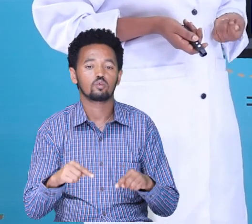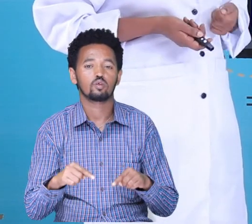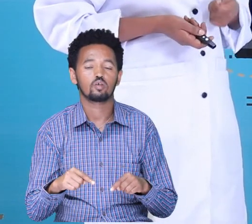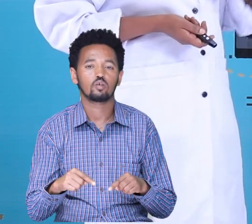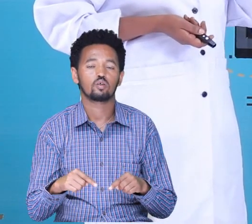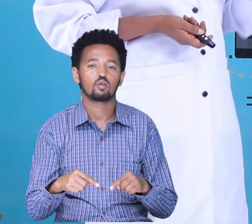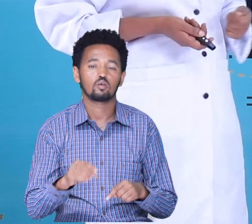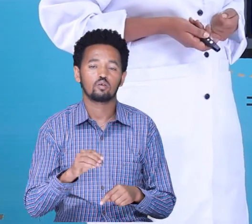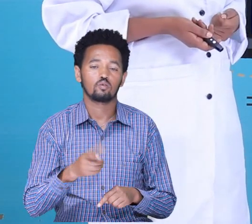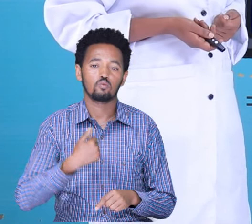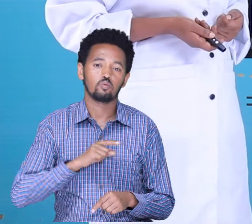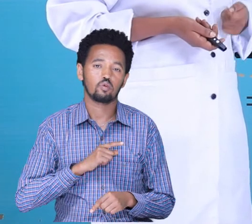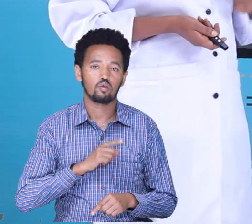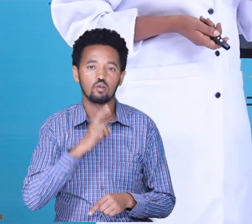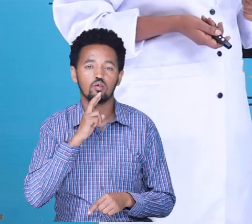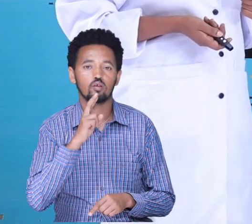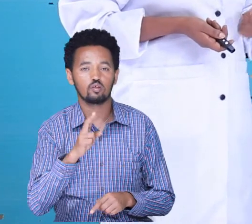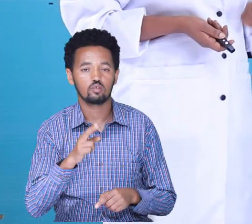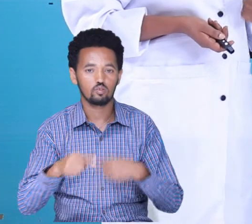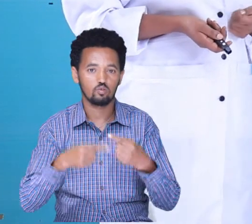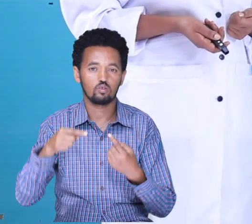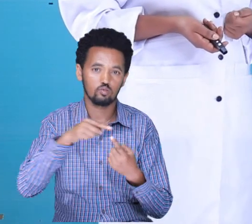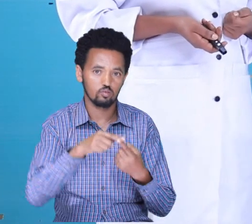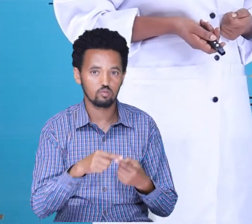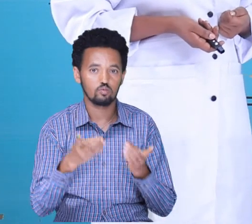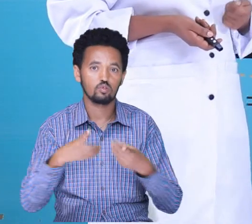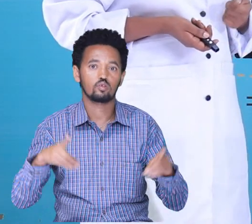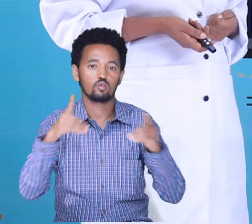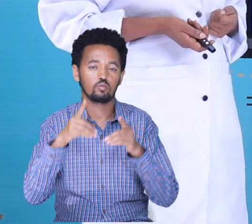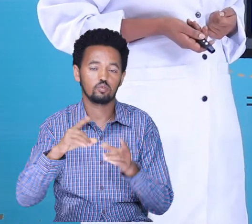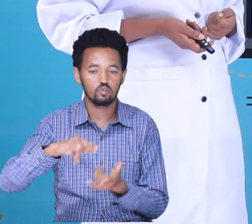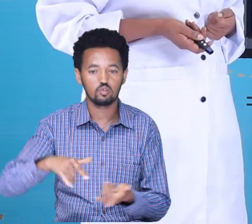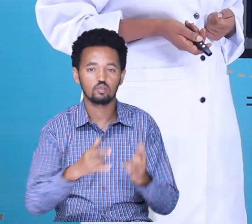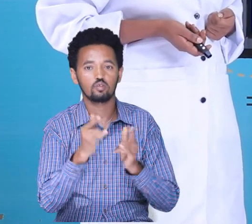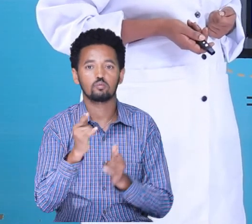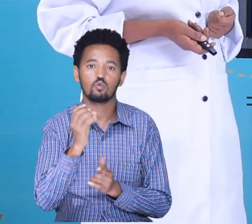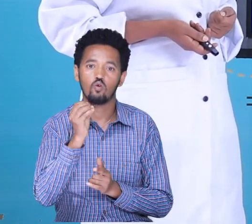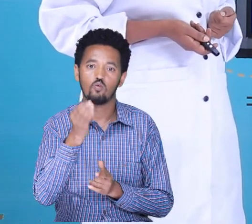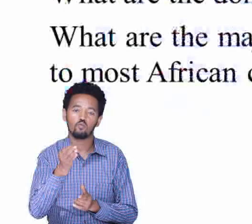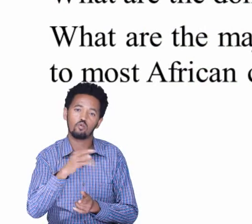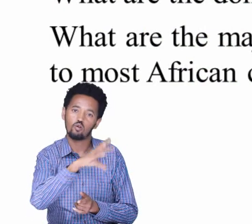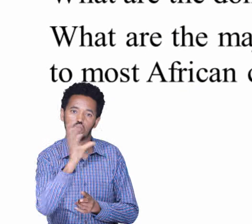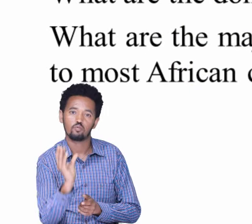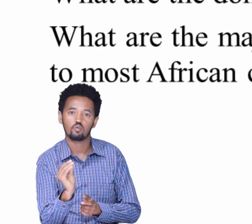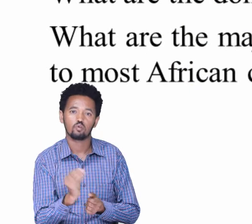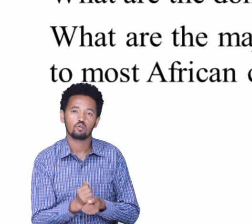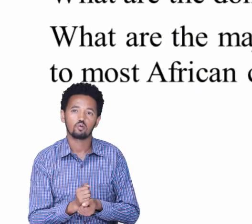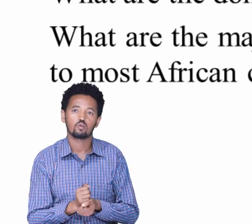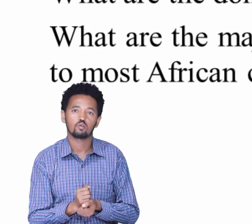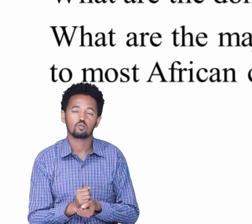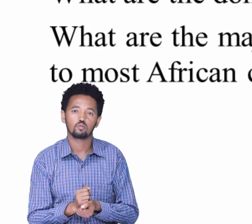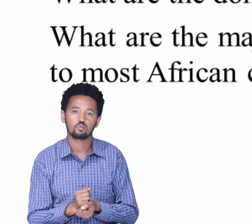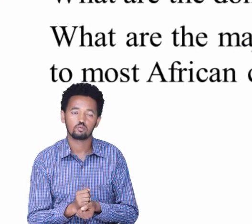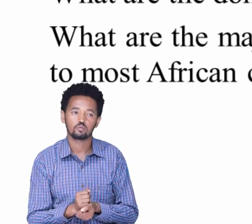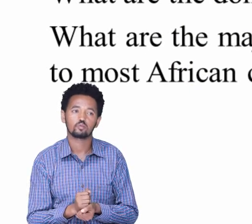and the different climatic region of Africa. So,